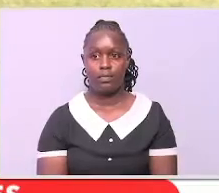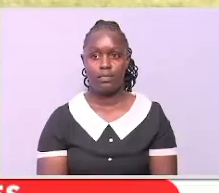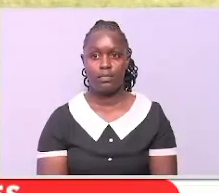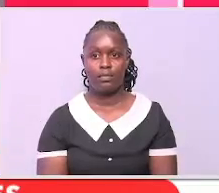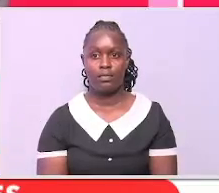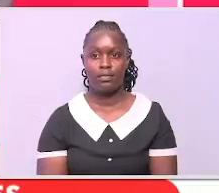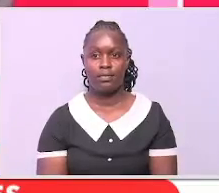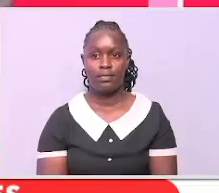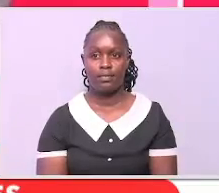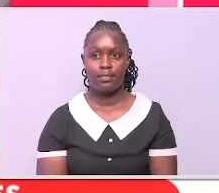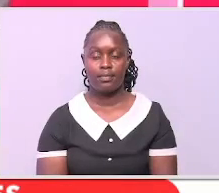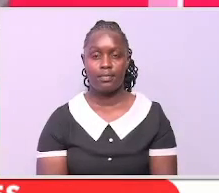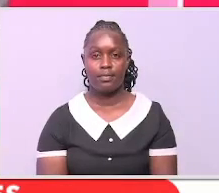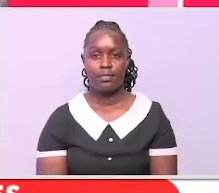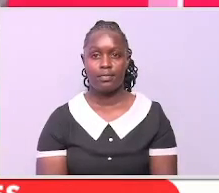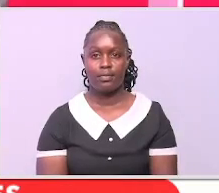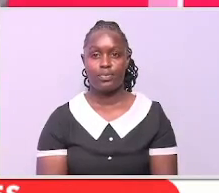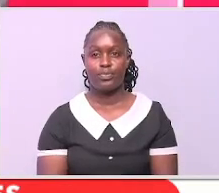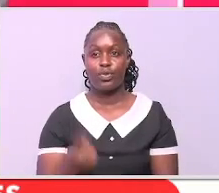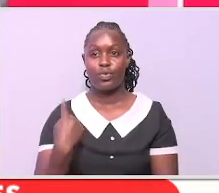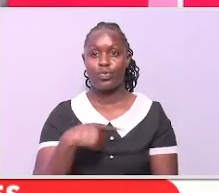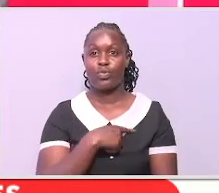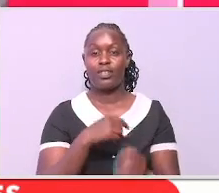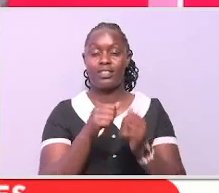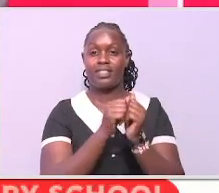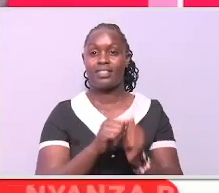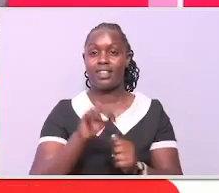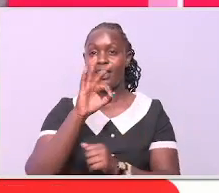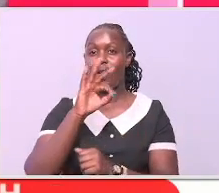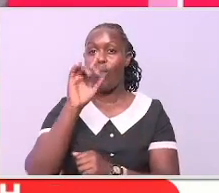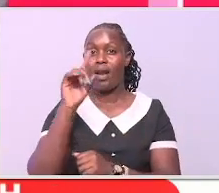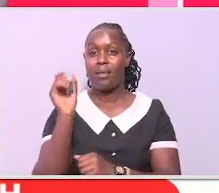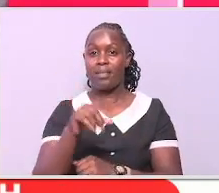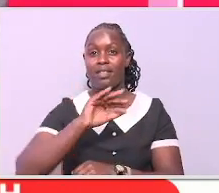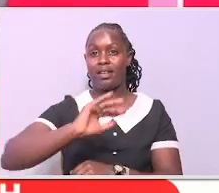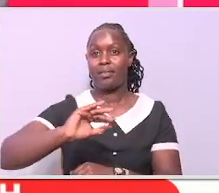Now, with just a month remaining until the new FKF Premier League season kicks off,